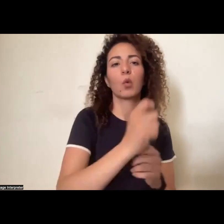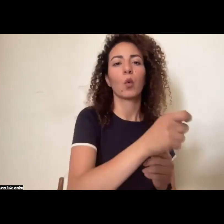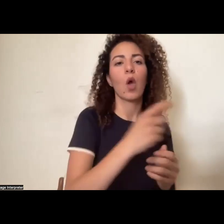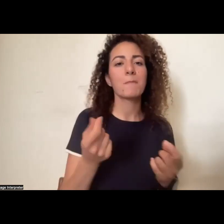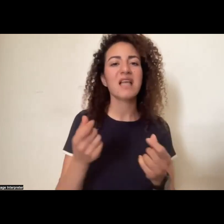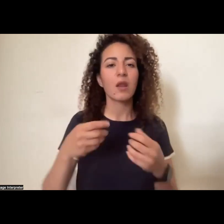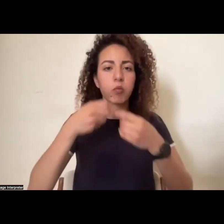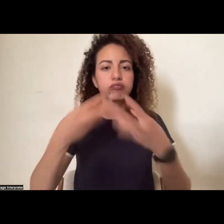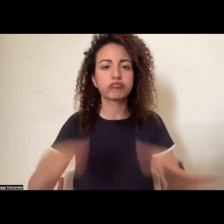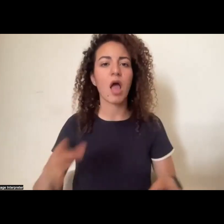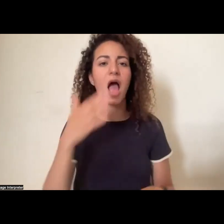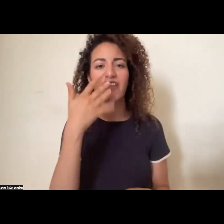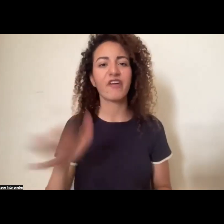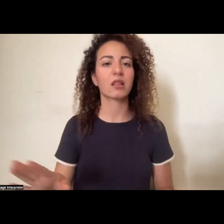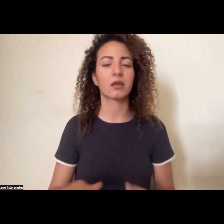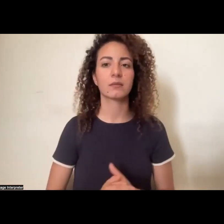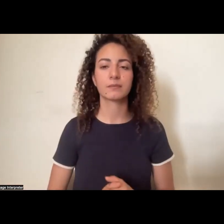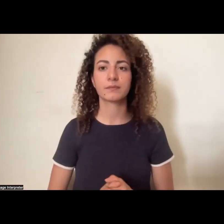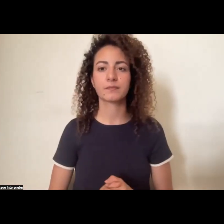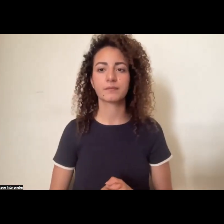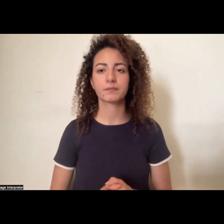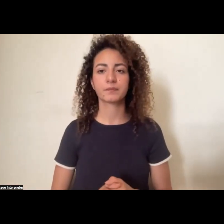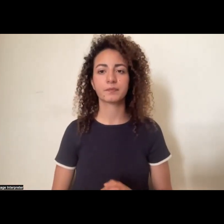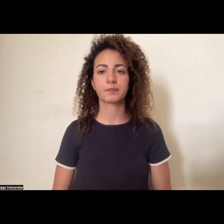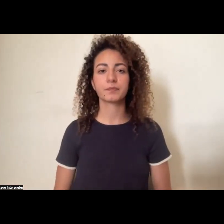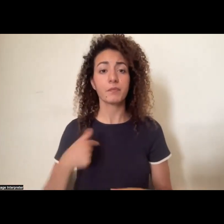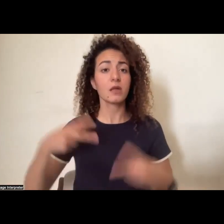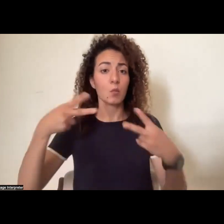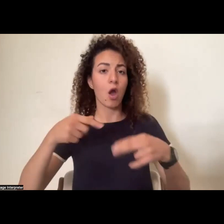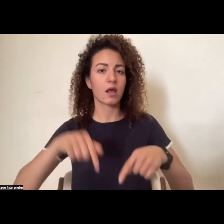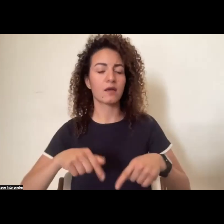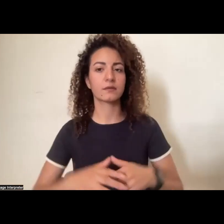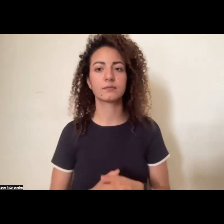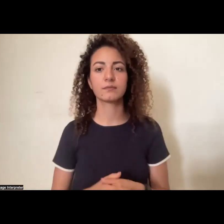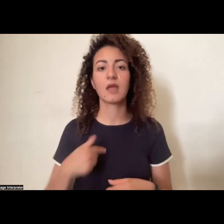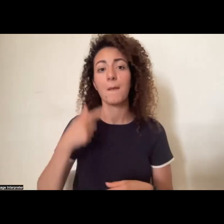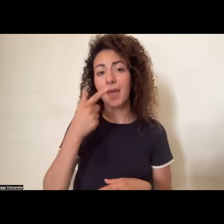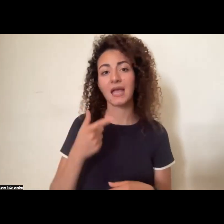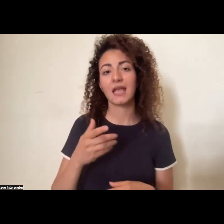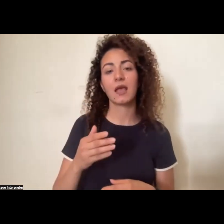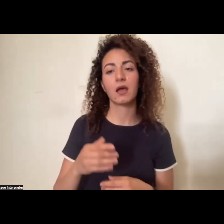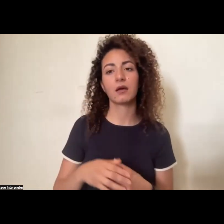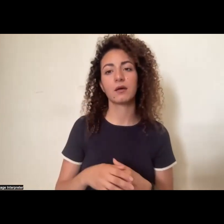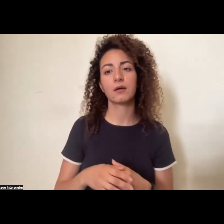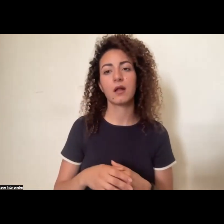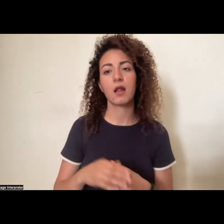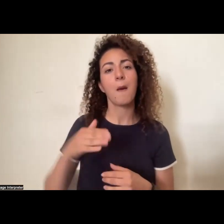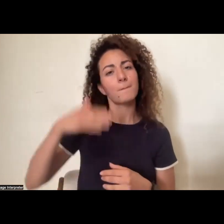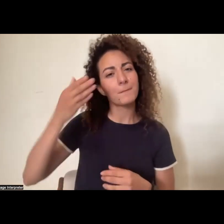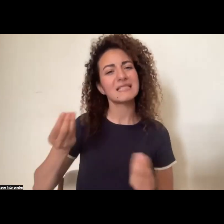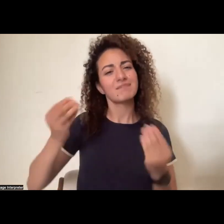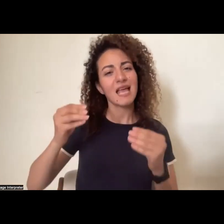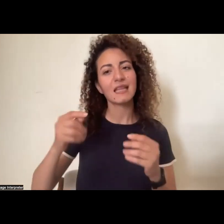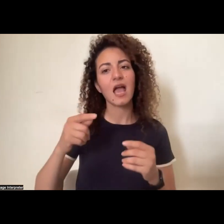inadequate. So I'm gonna stop here, and I can speak more about about that and